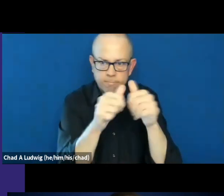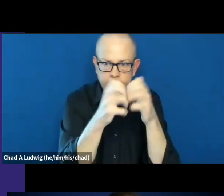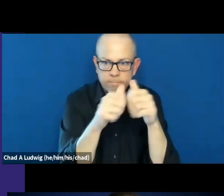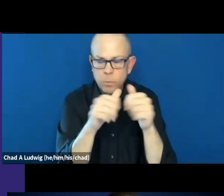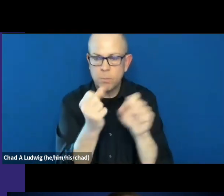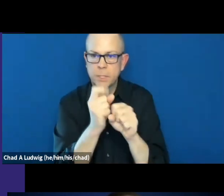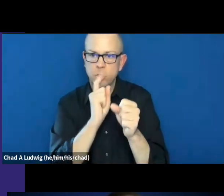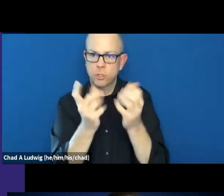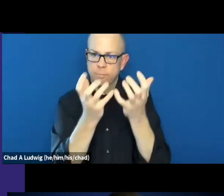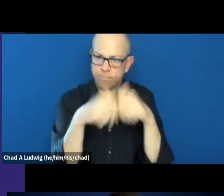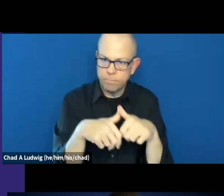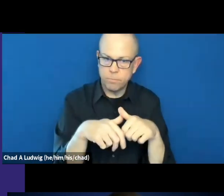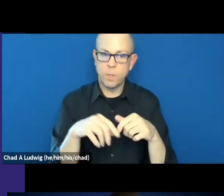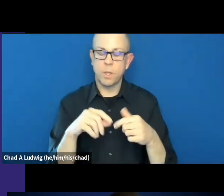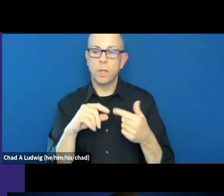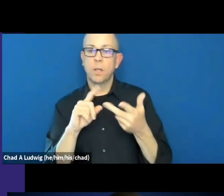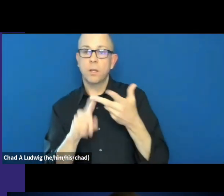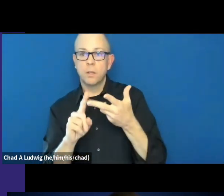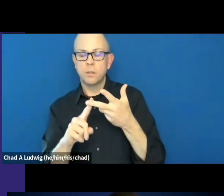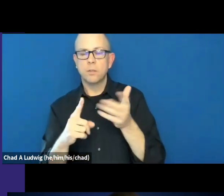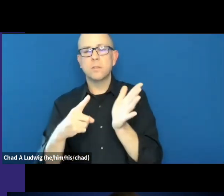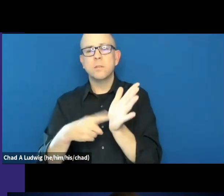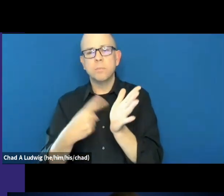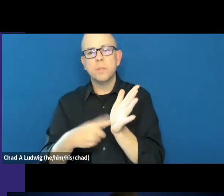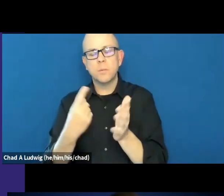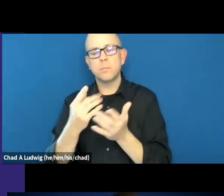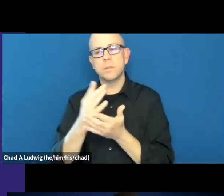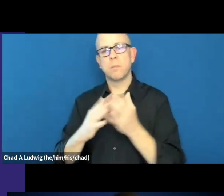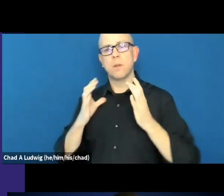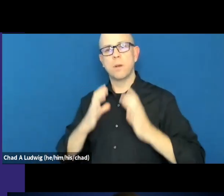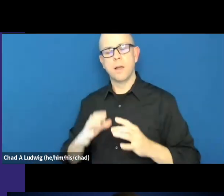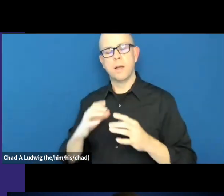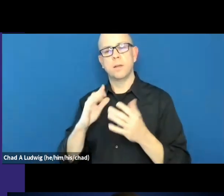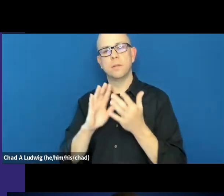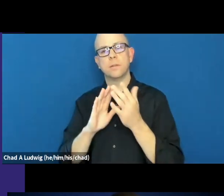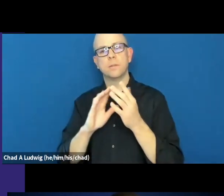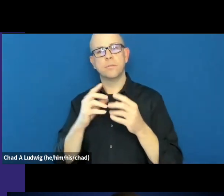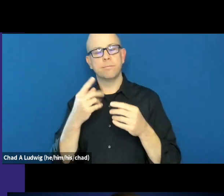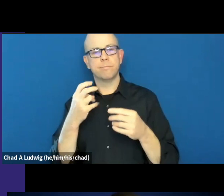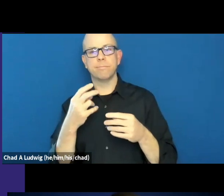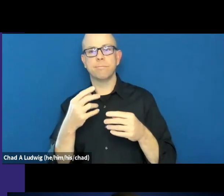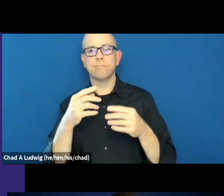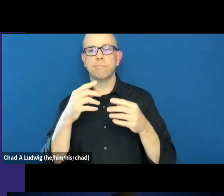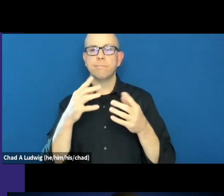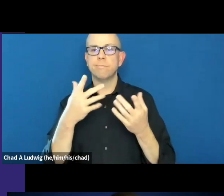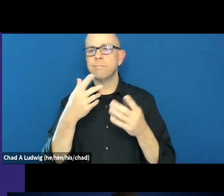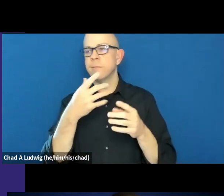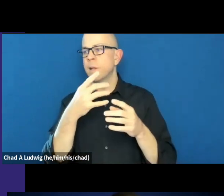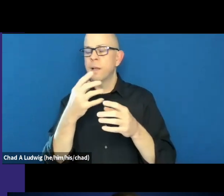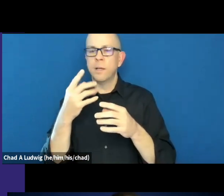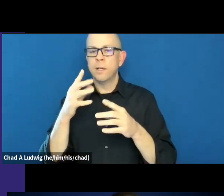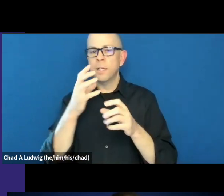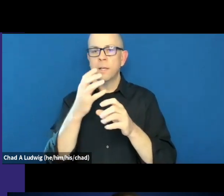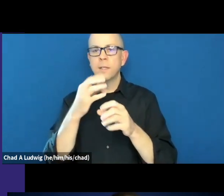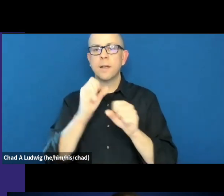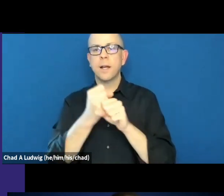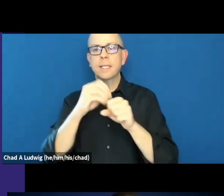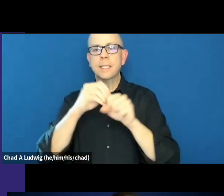advocate with that individual to parse out what they need and get that set up for them. There are some